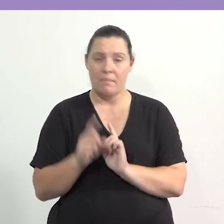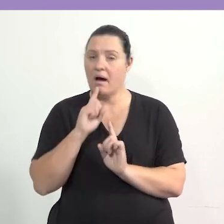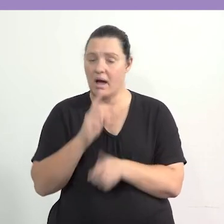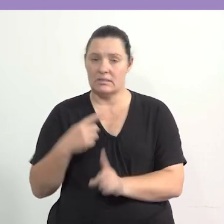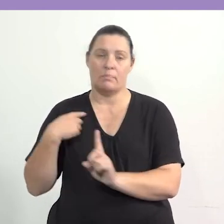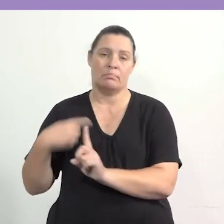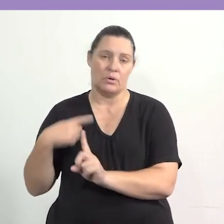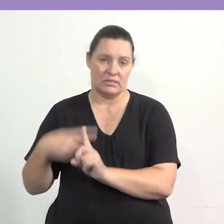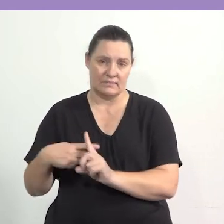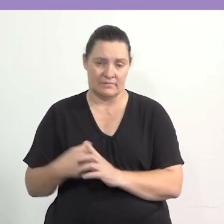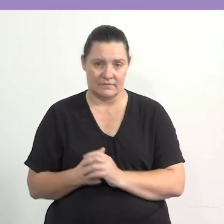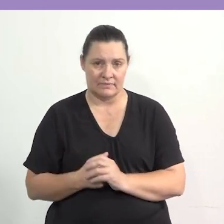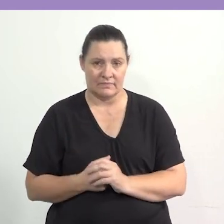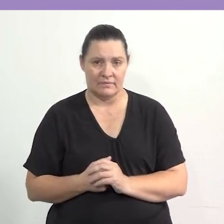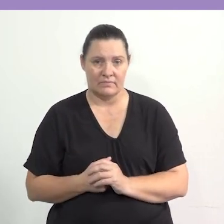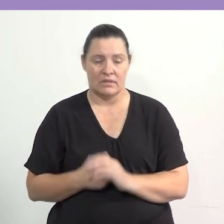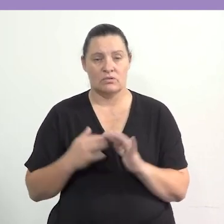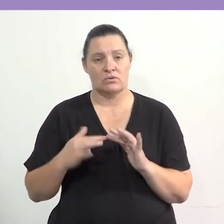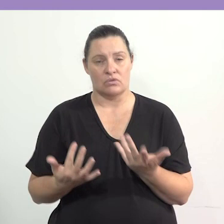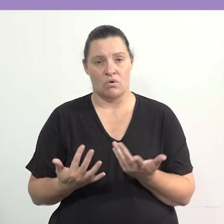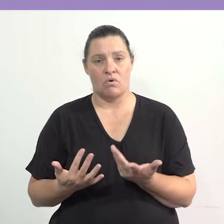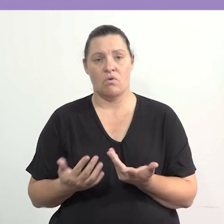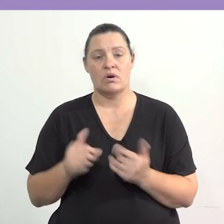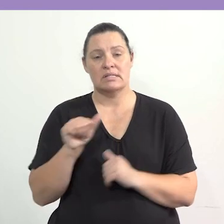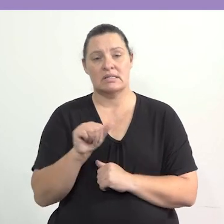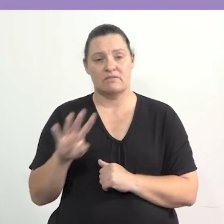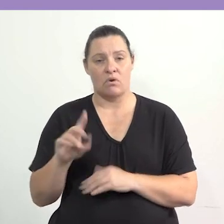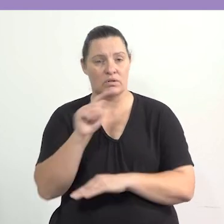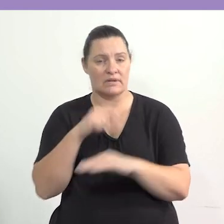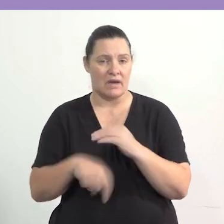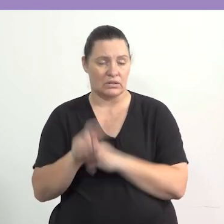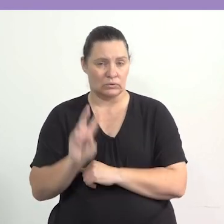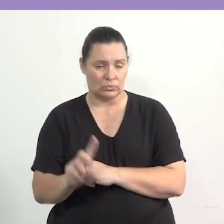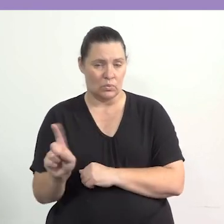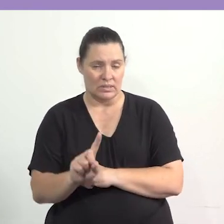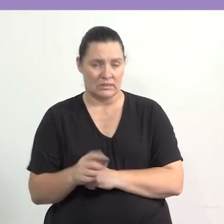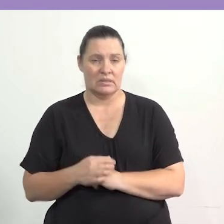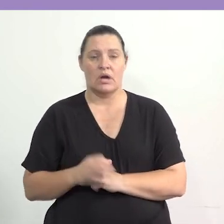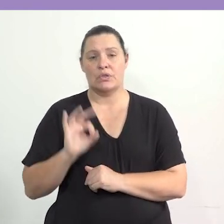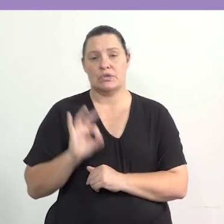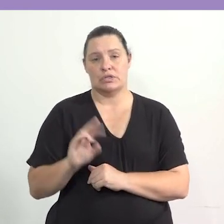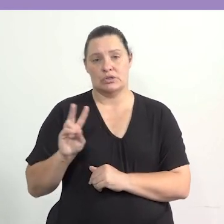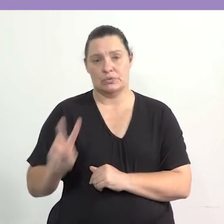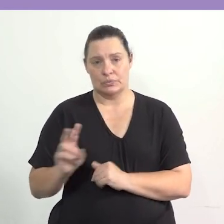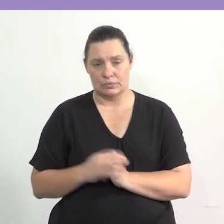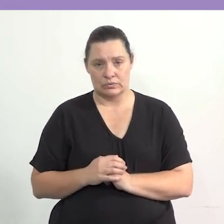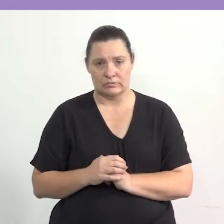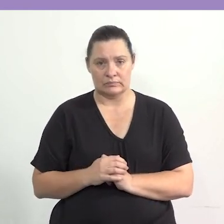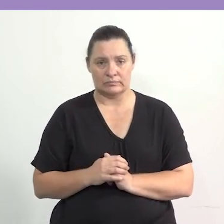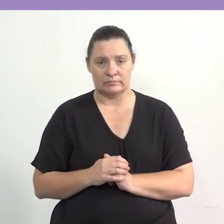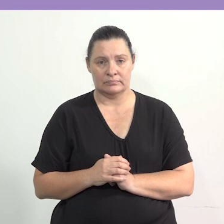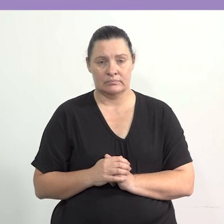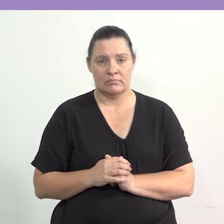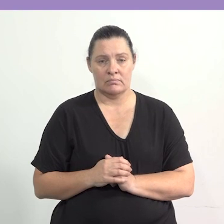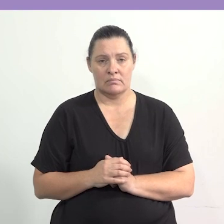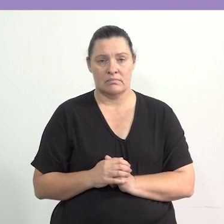my answer is going to be positive. So what is 64 divided by 2? That is